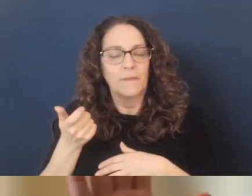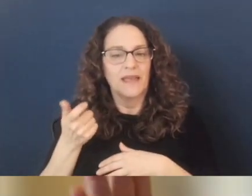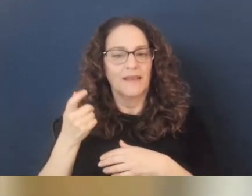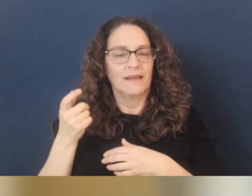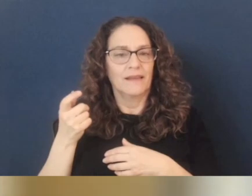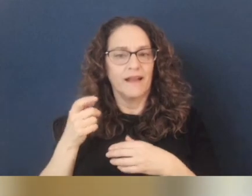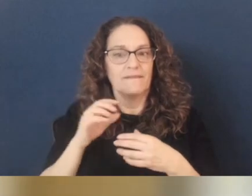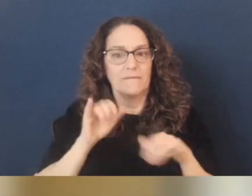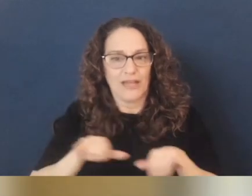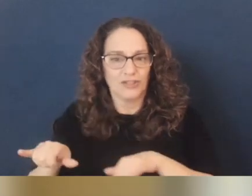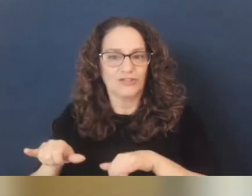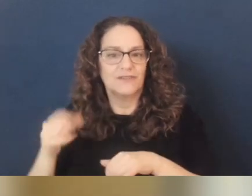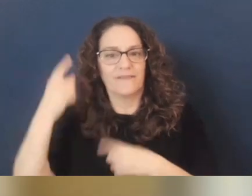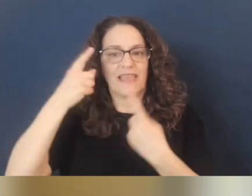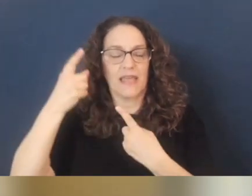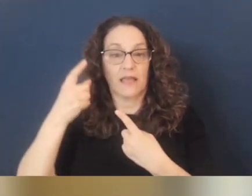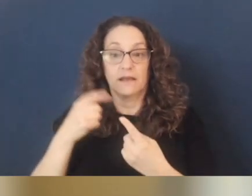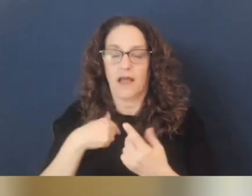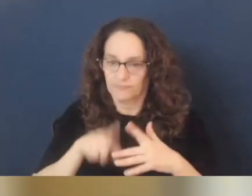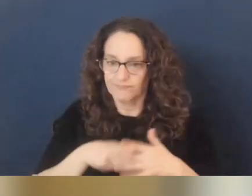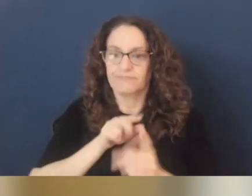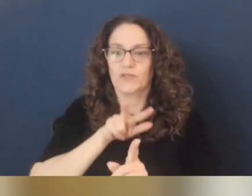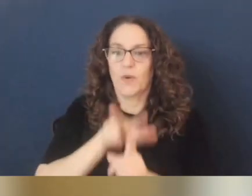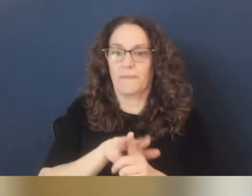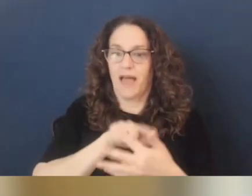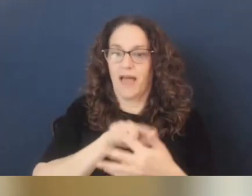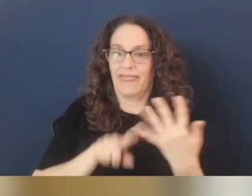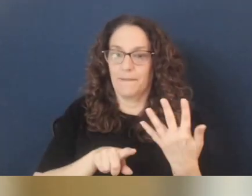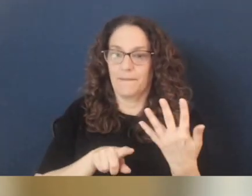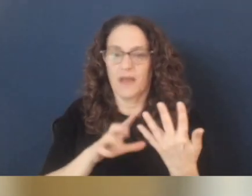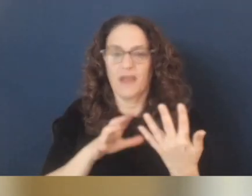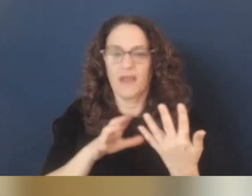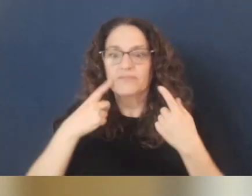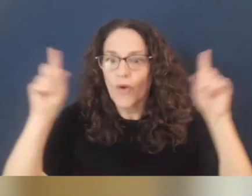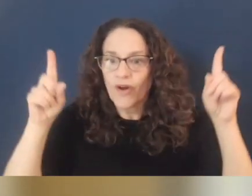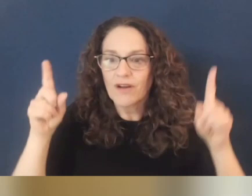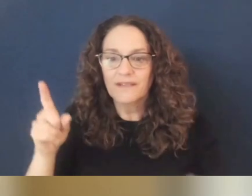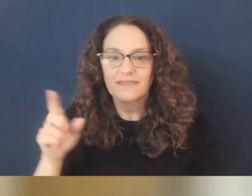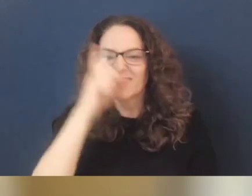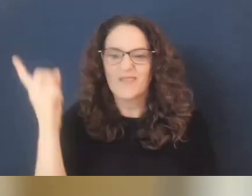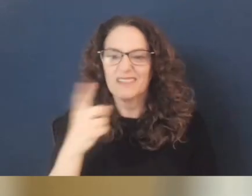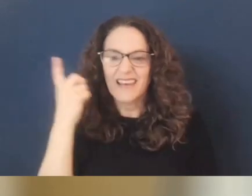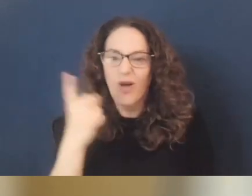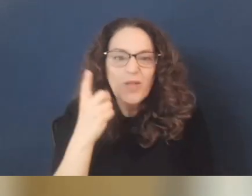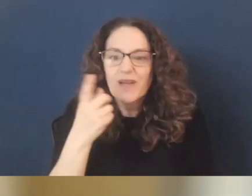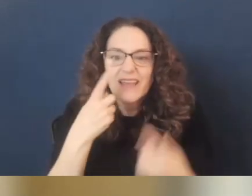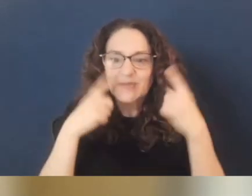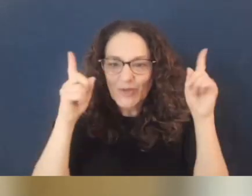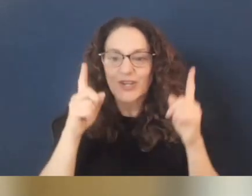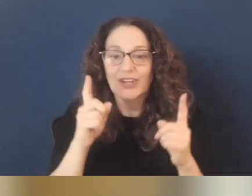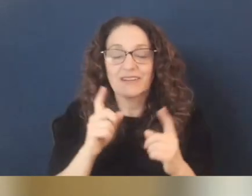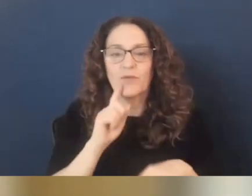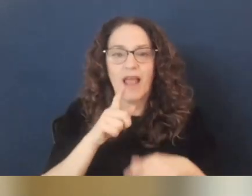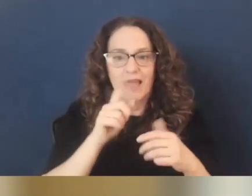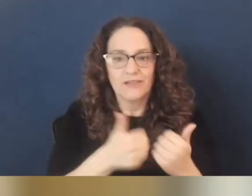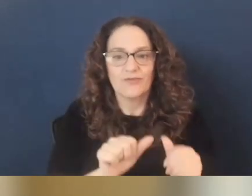they work. I mean, I've never had them not work. So I've